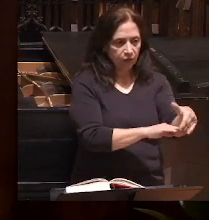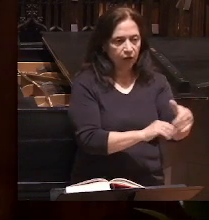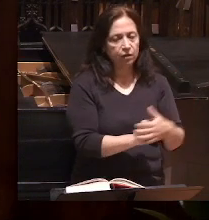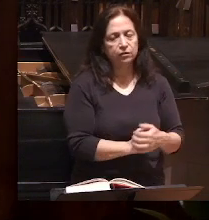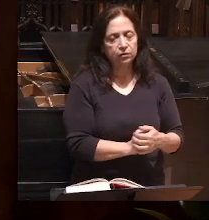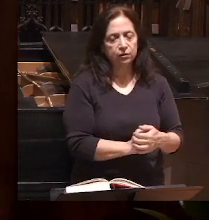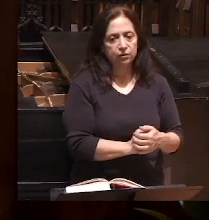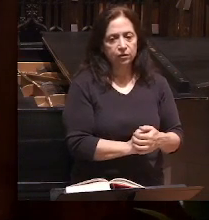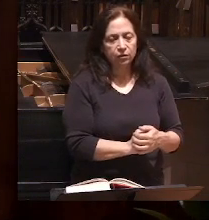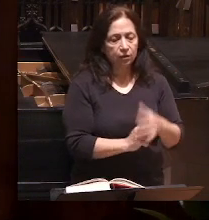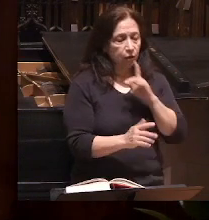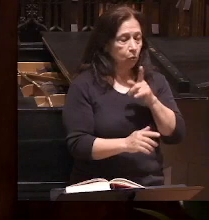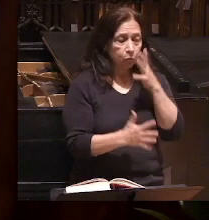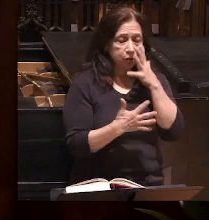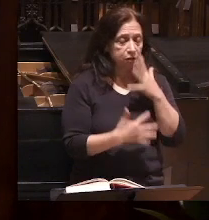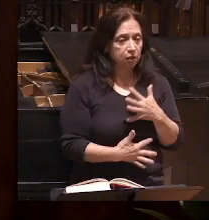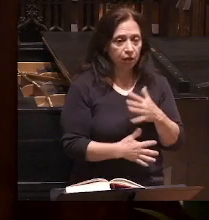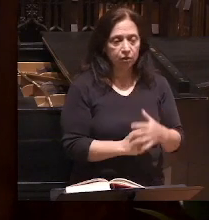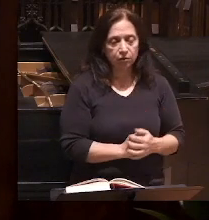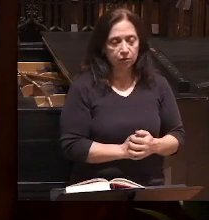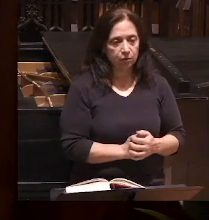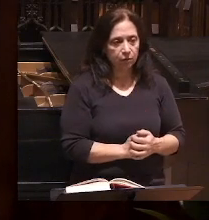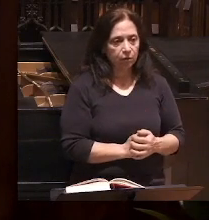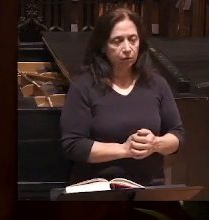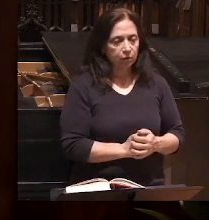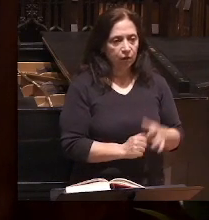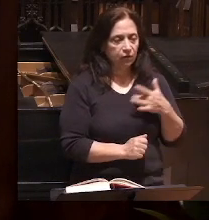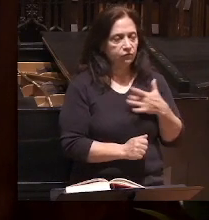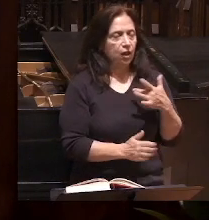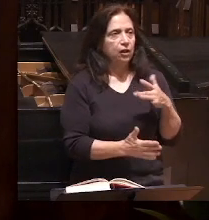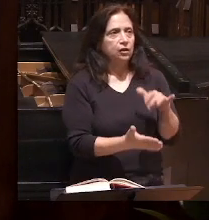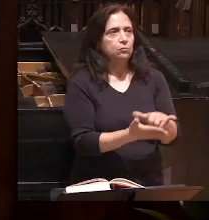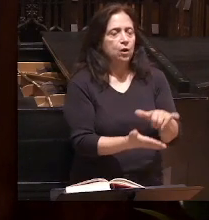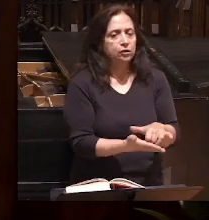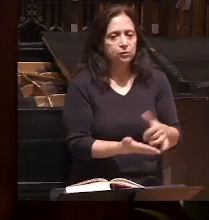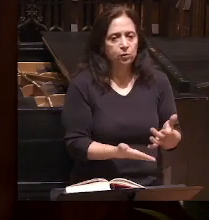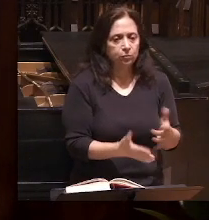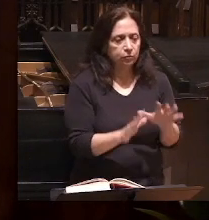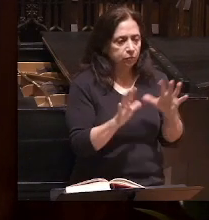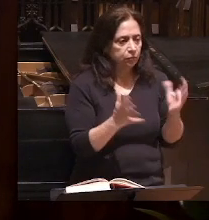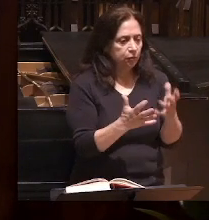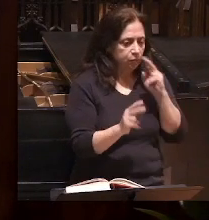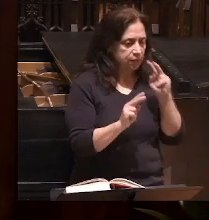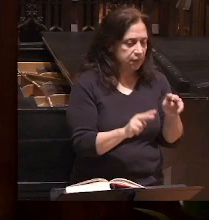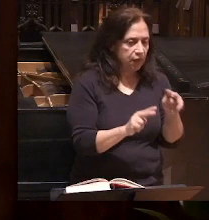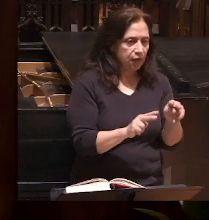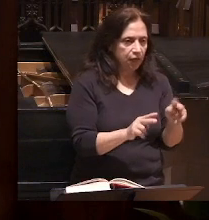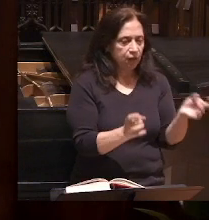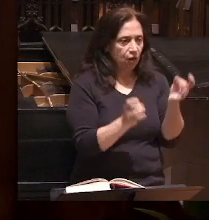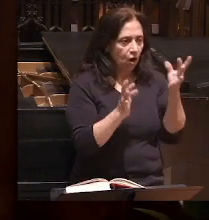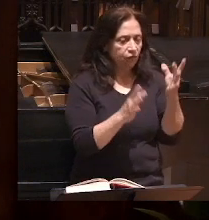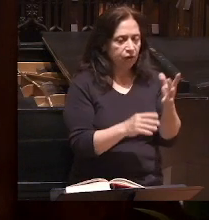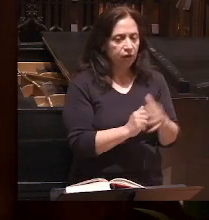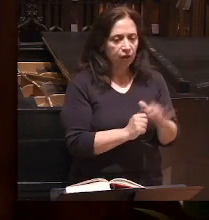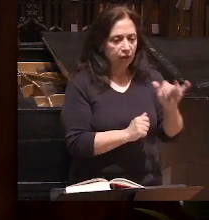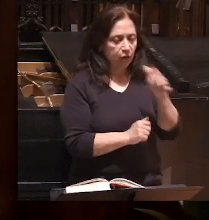It was horrifically sad. It felt almost impossible to bear witness to Bianca,